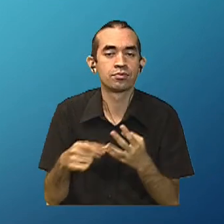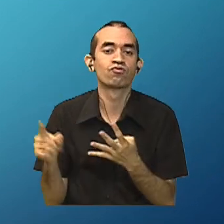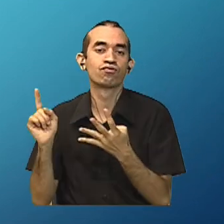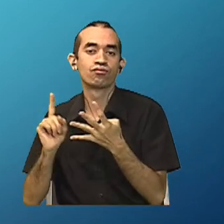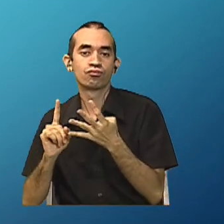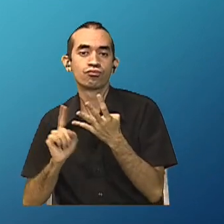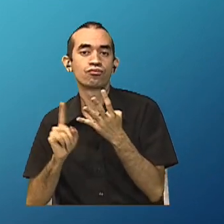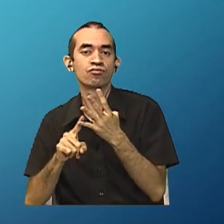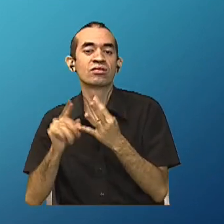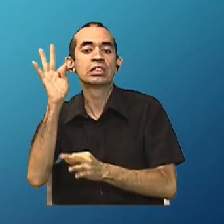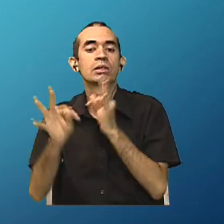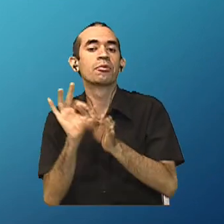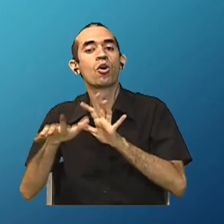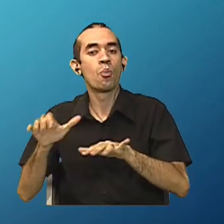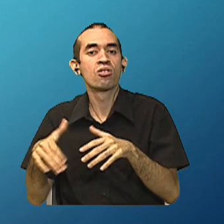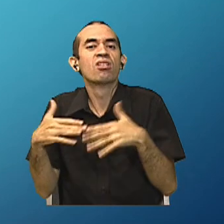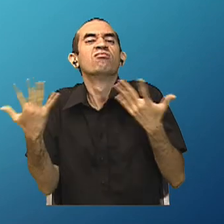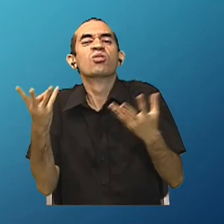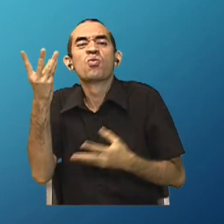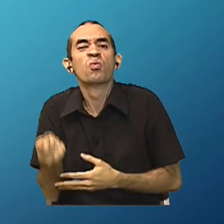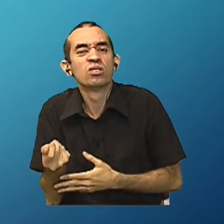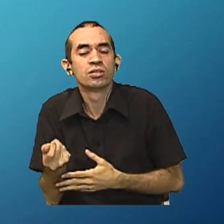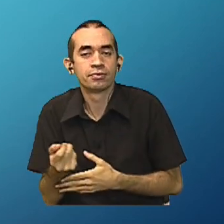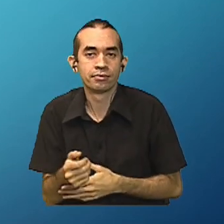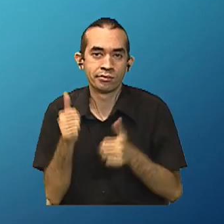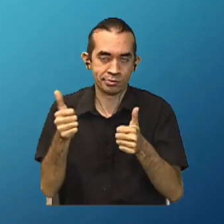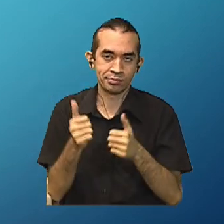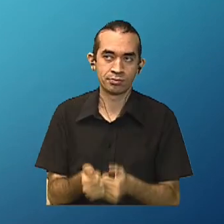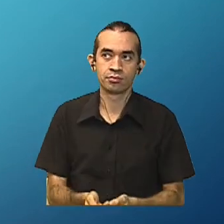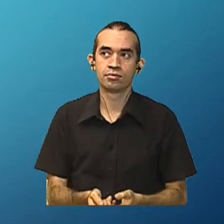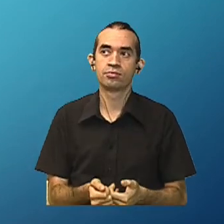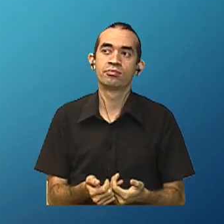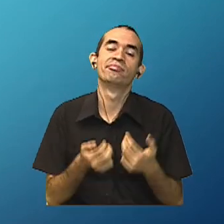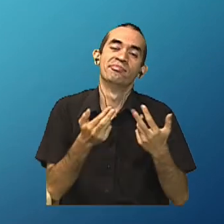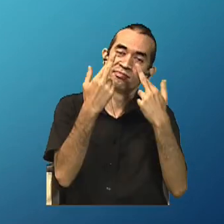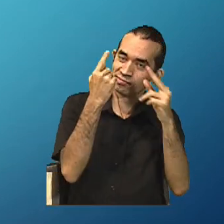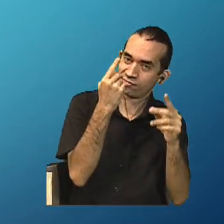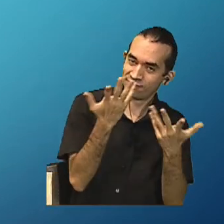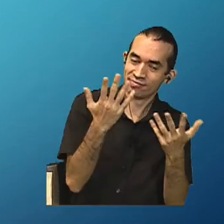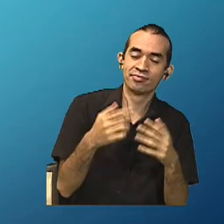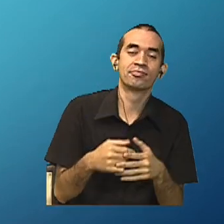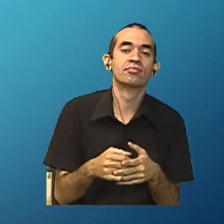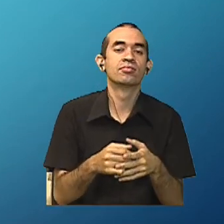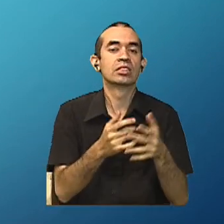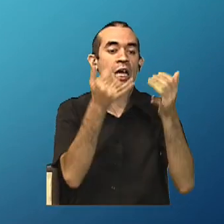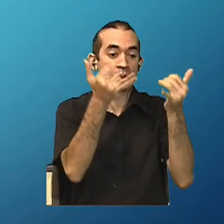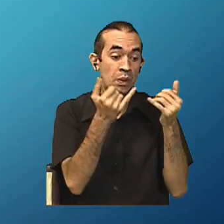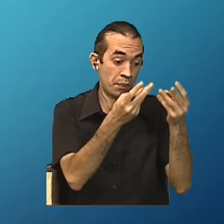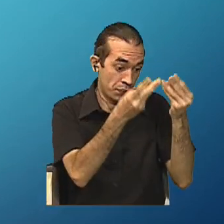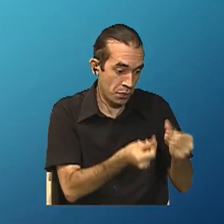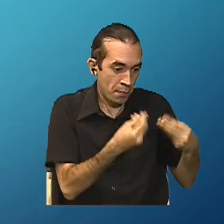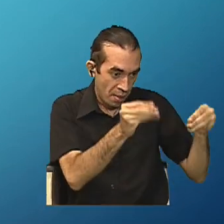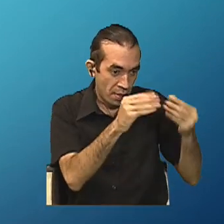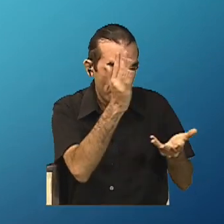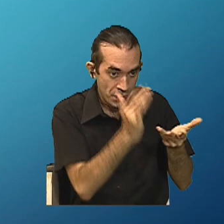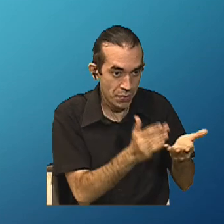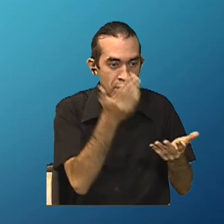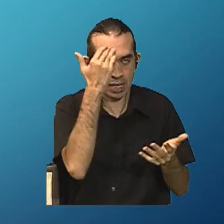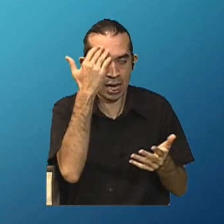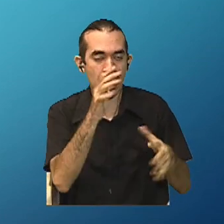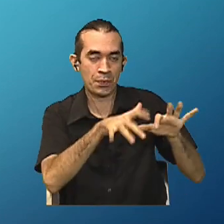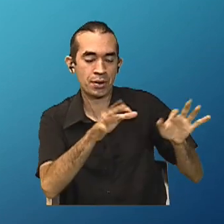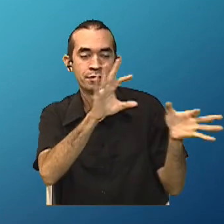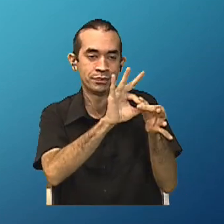many kinds of computers are there? Okay, by keeping updated sales inventory. There are only